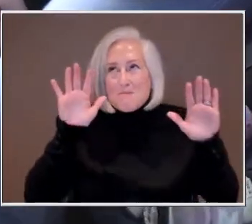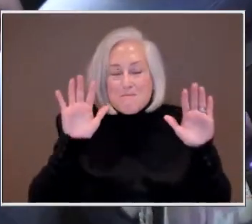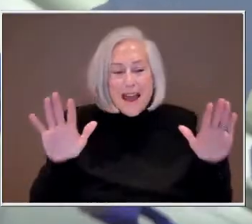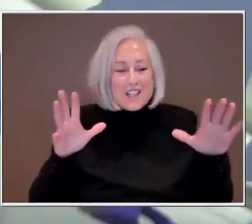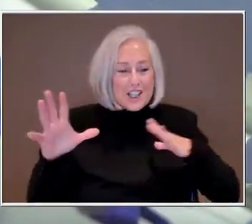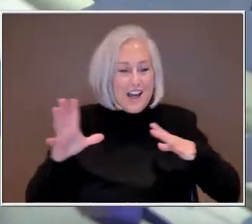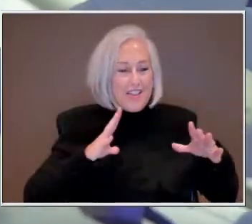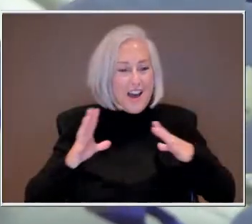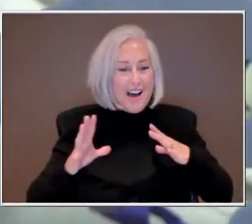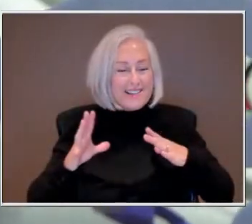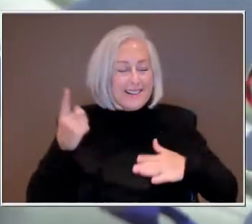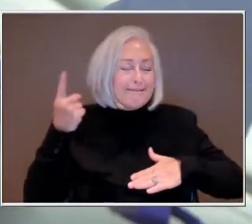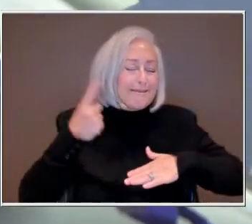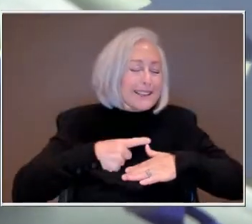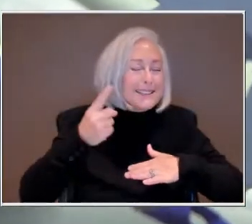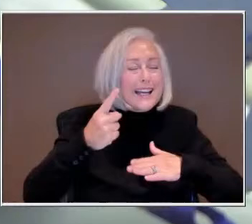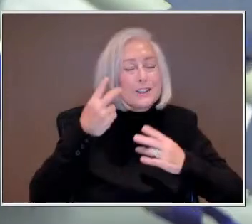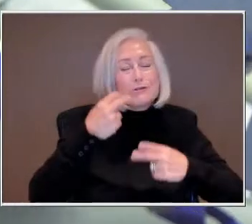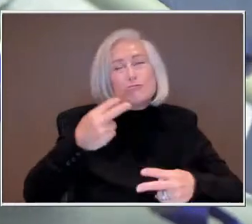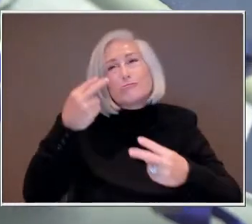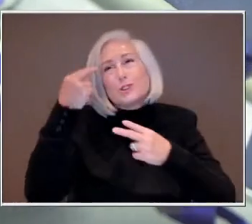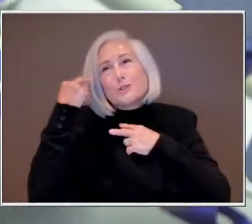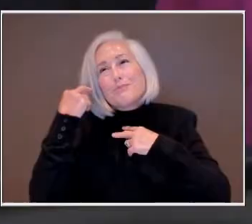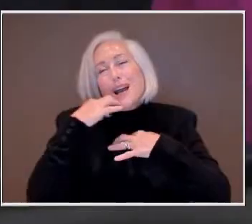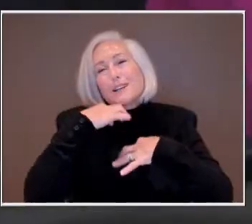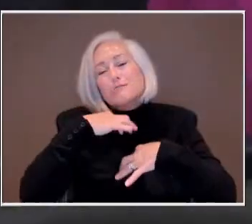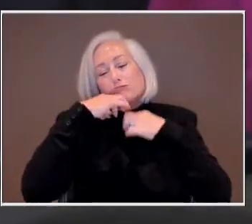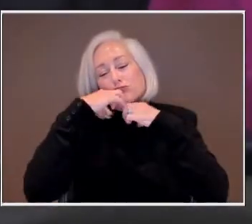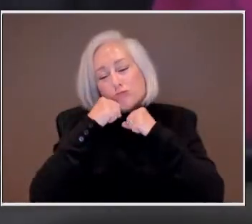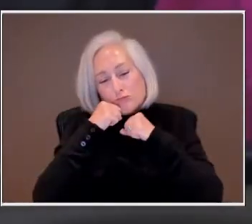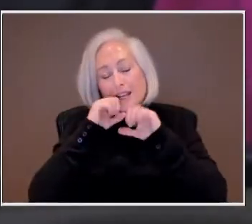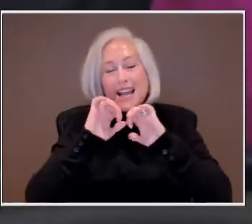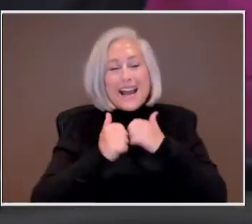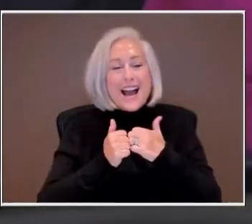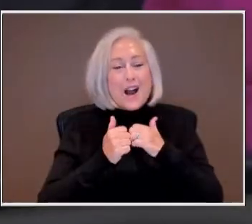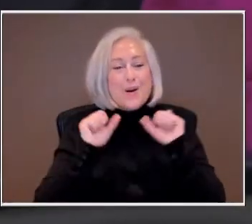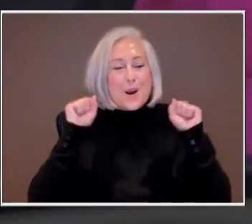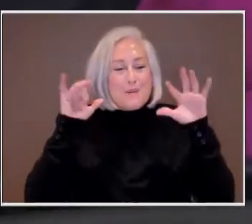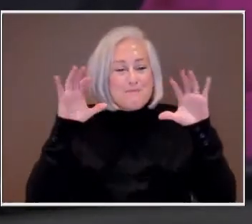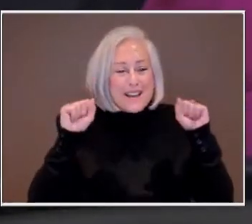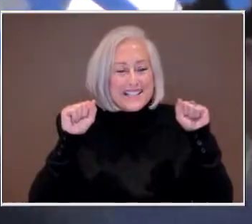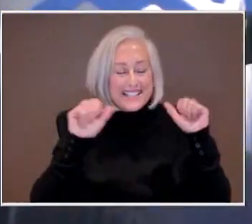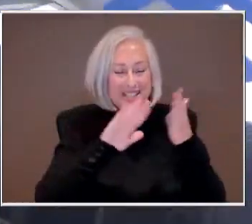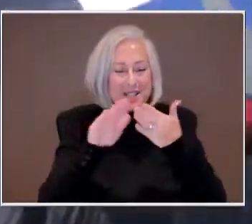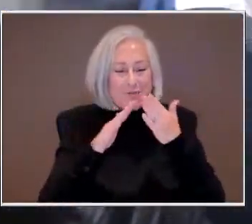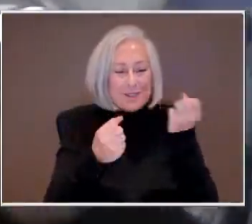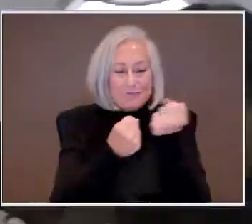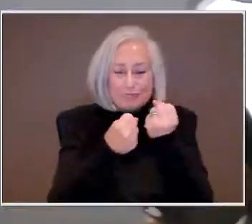remember and reflect on how amazing the community supports these children.